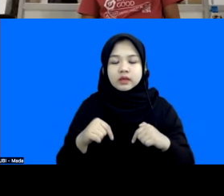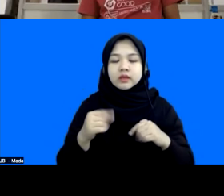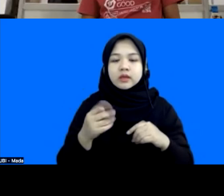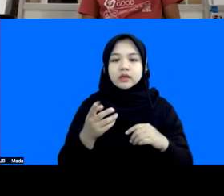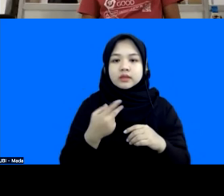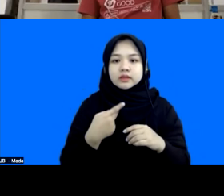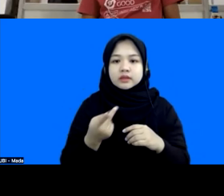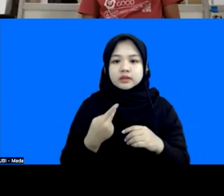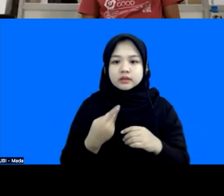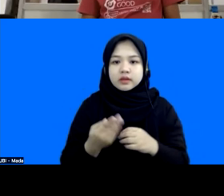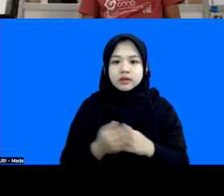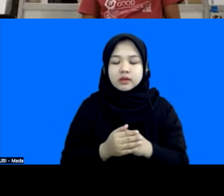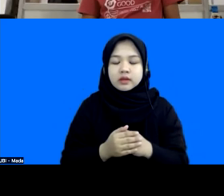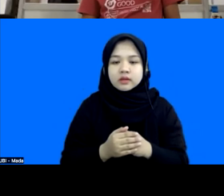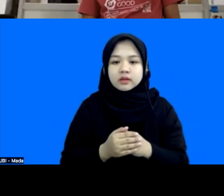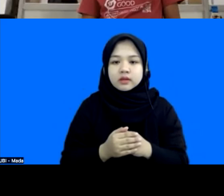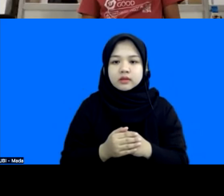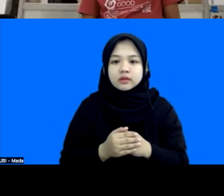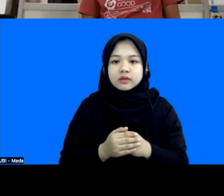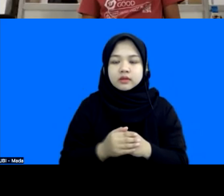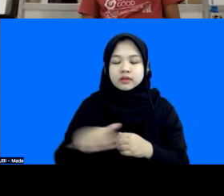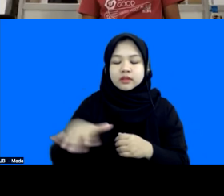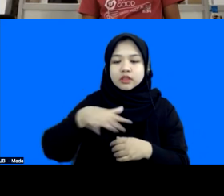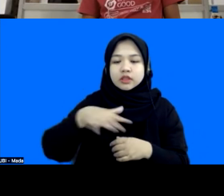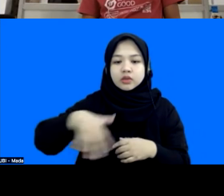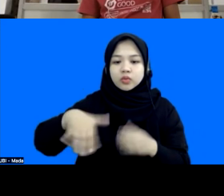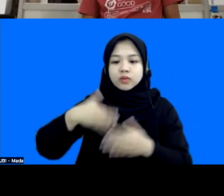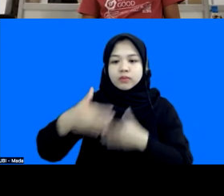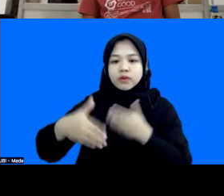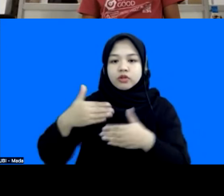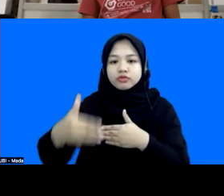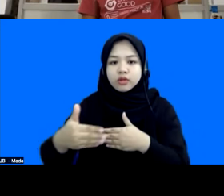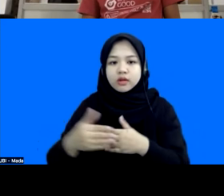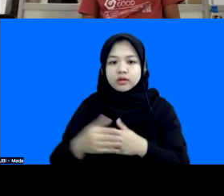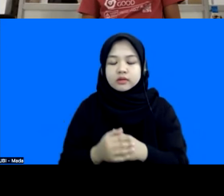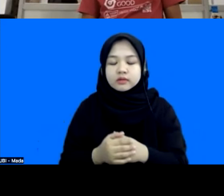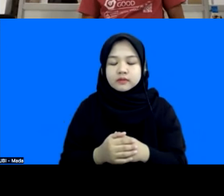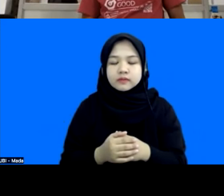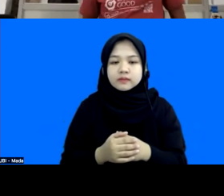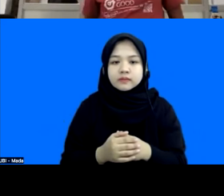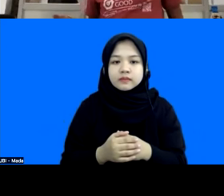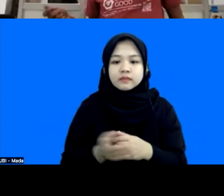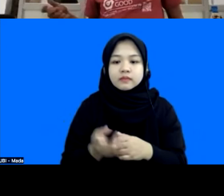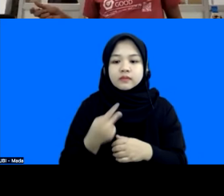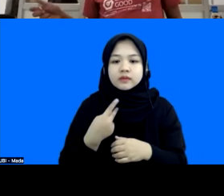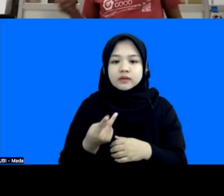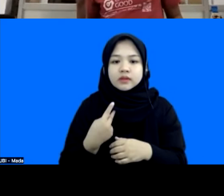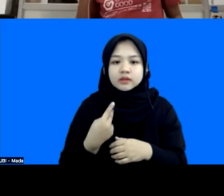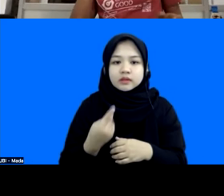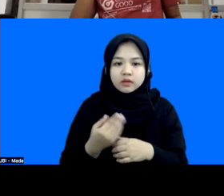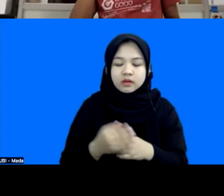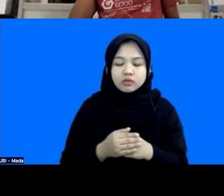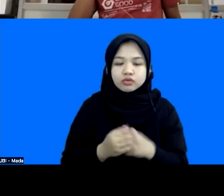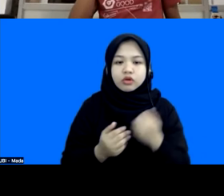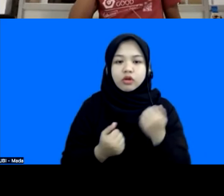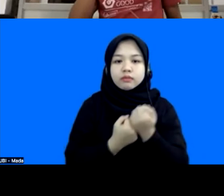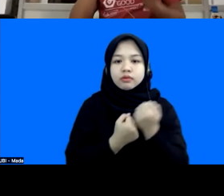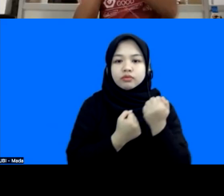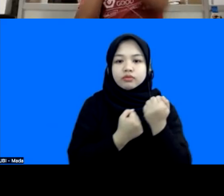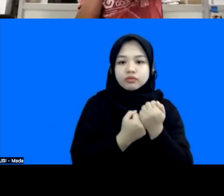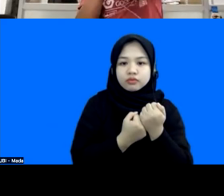as well by reducing the e-waste that's going out by giving out laptops to people based on the